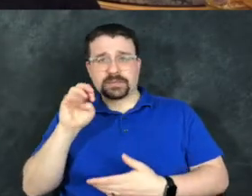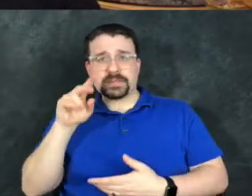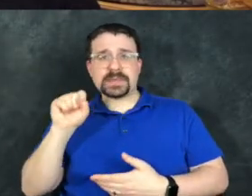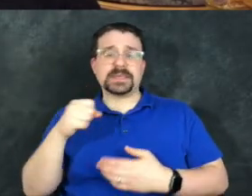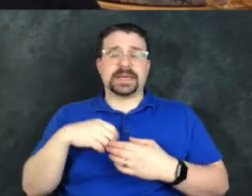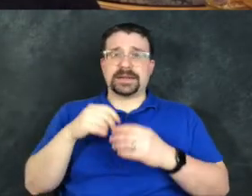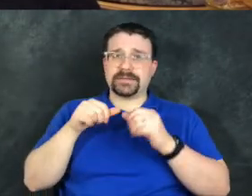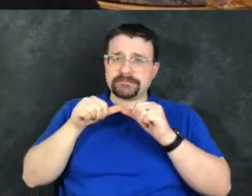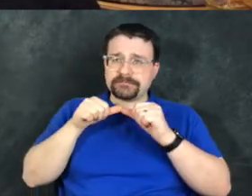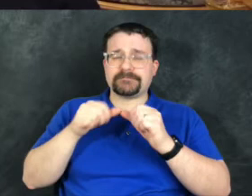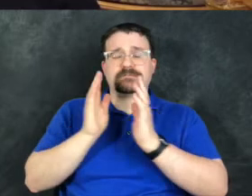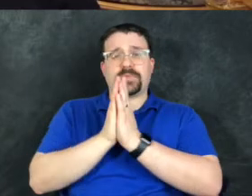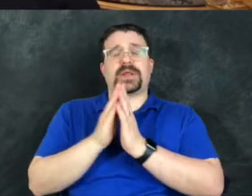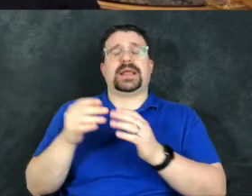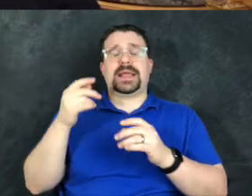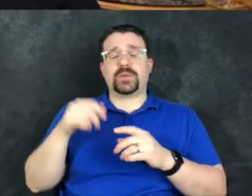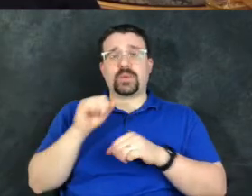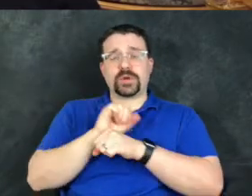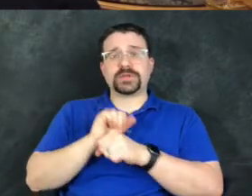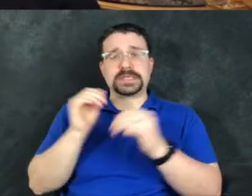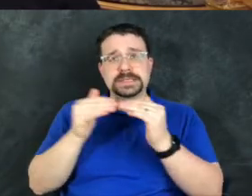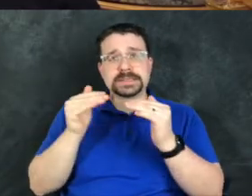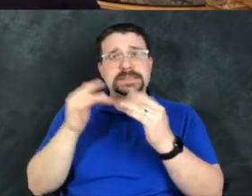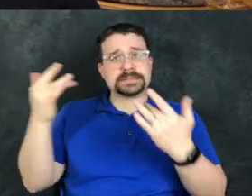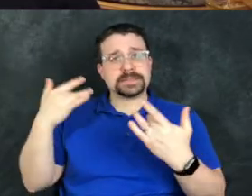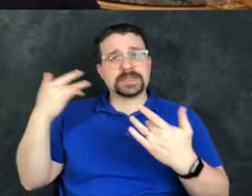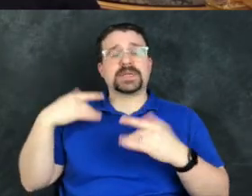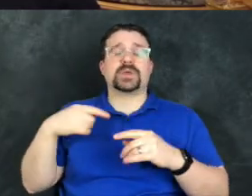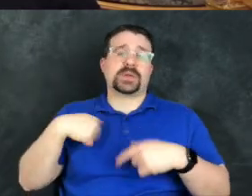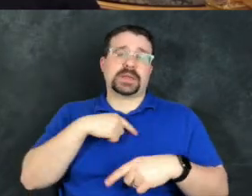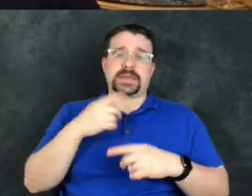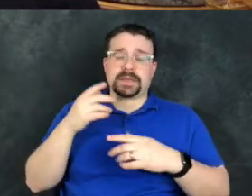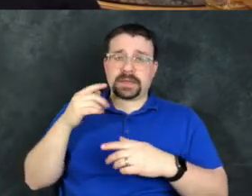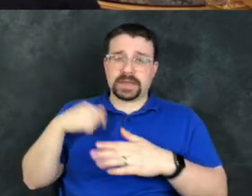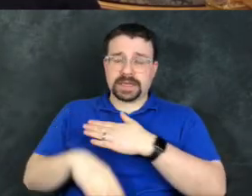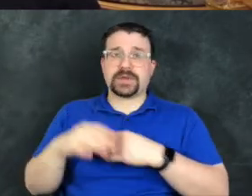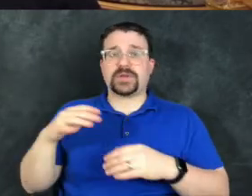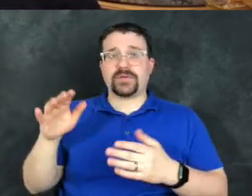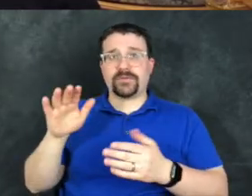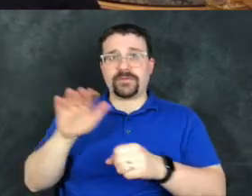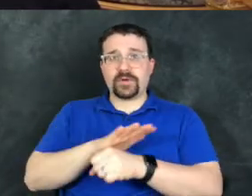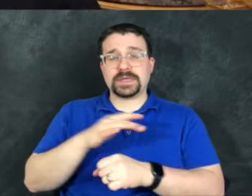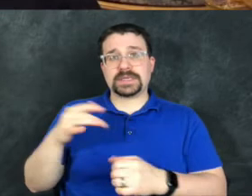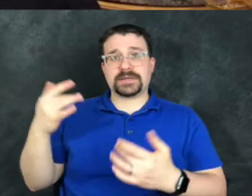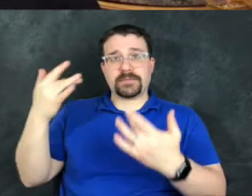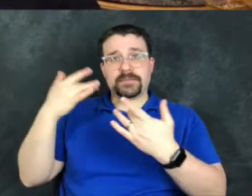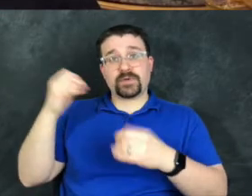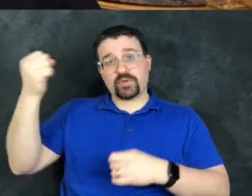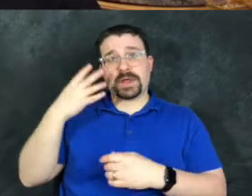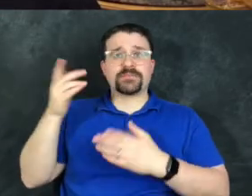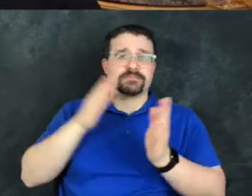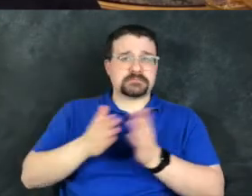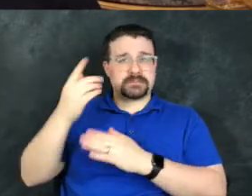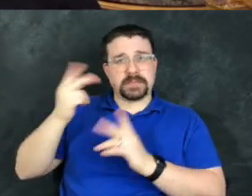and sacraments and fervent in prayer and works of justice and mercy, we may come to the fullness of